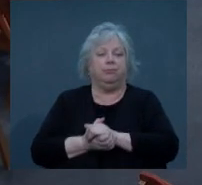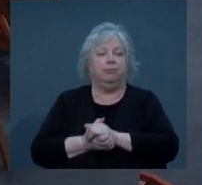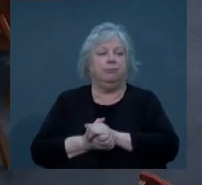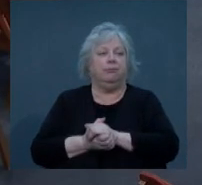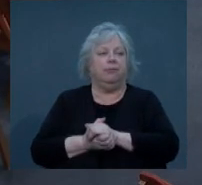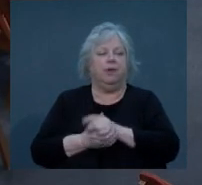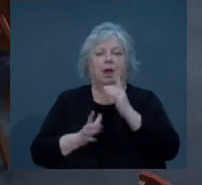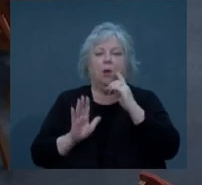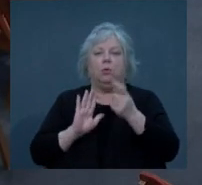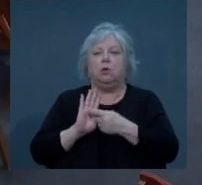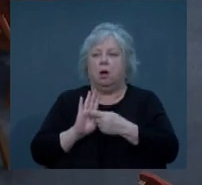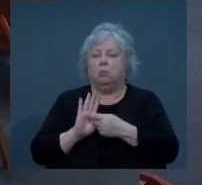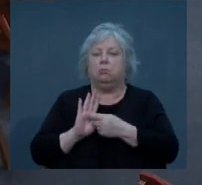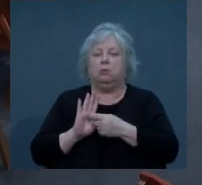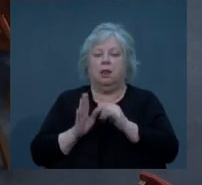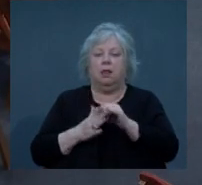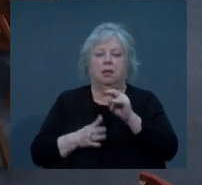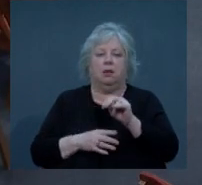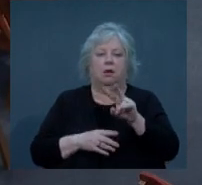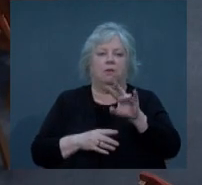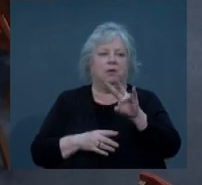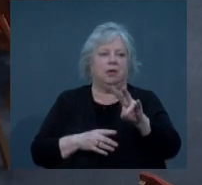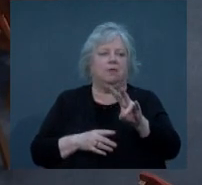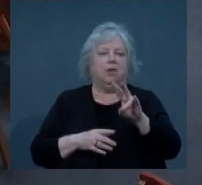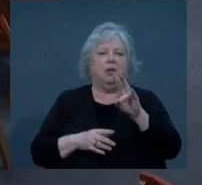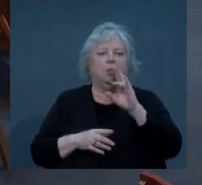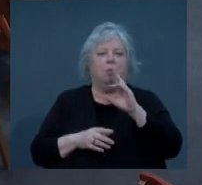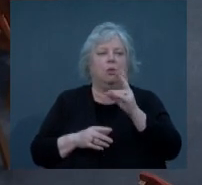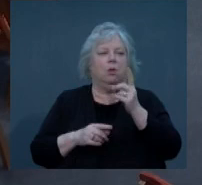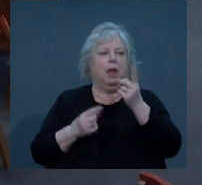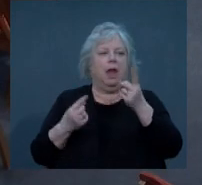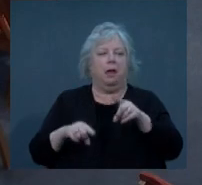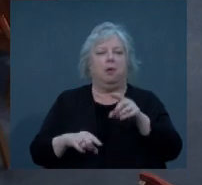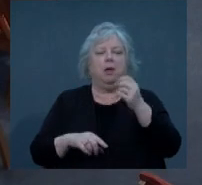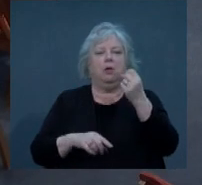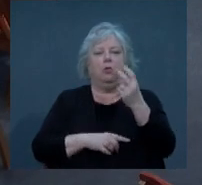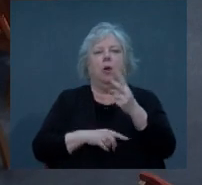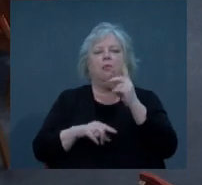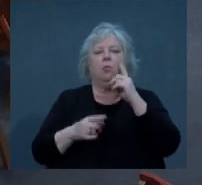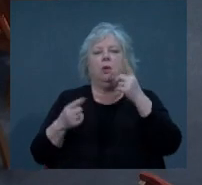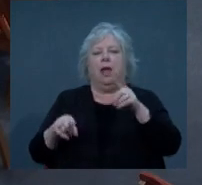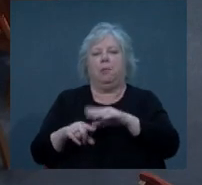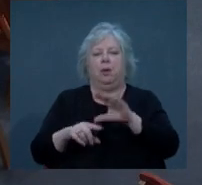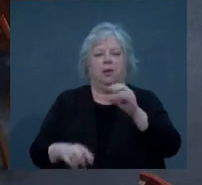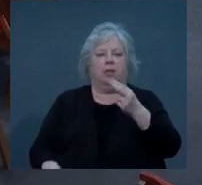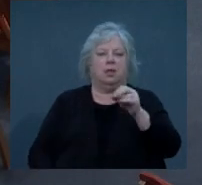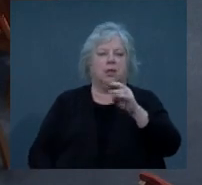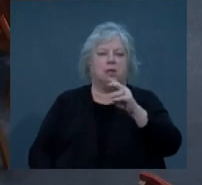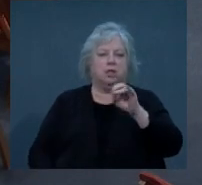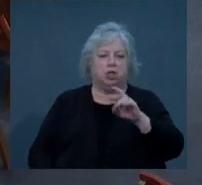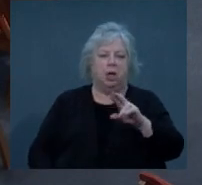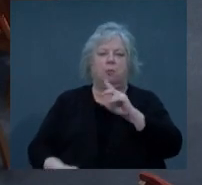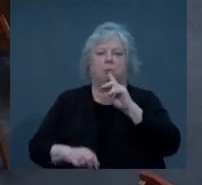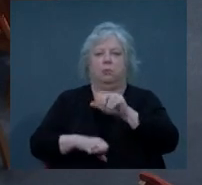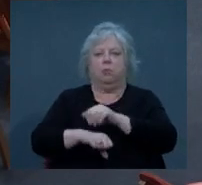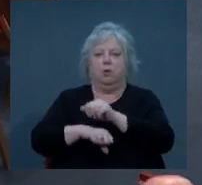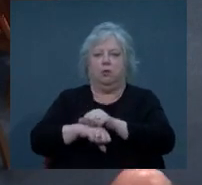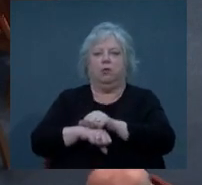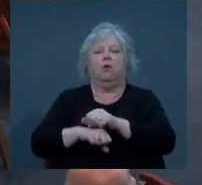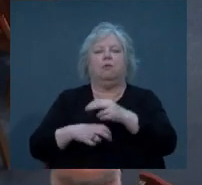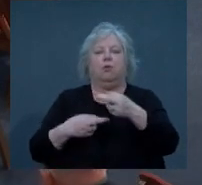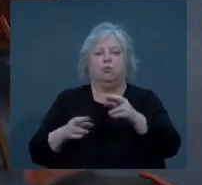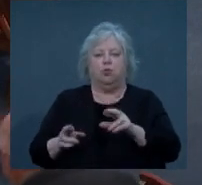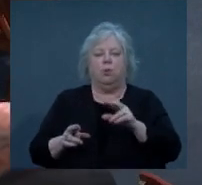I would note that the November 7th meeting will be at noon. It will be at the chamber. I got confirmation of that we reserved a room. So it'll be at the Little Rock